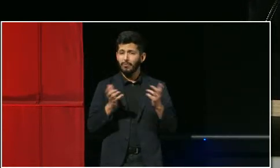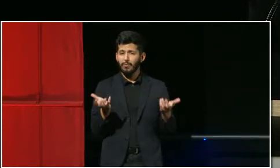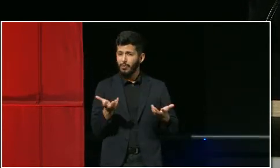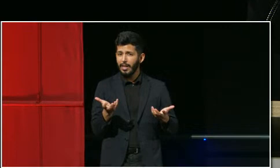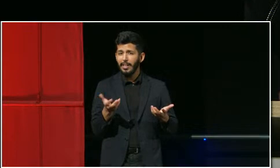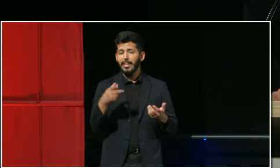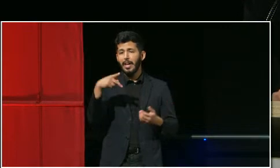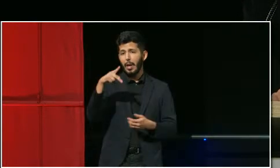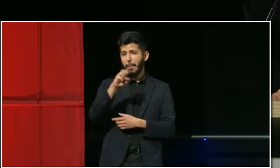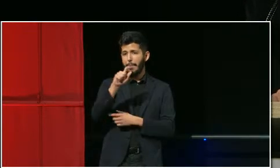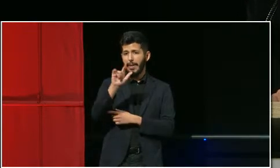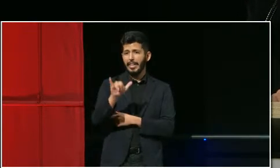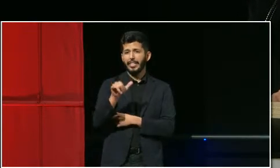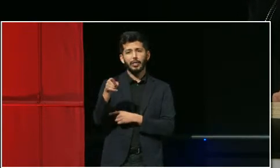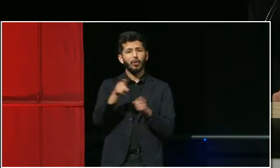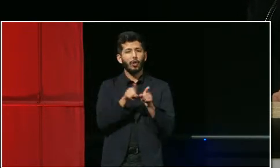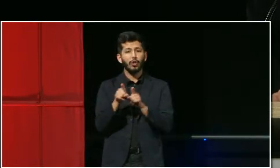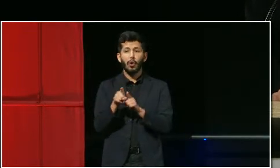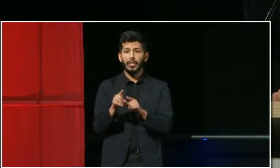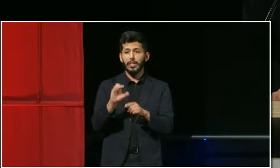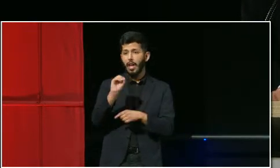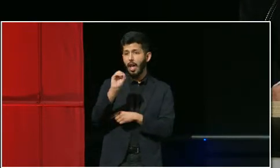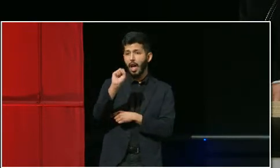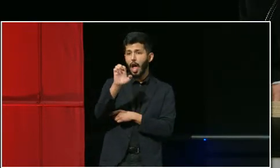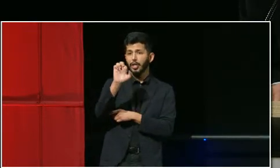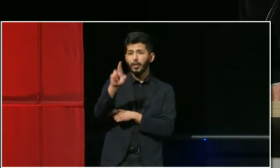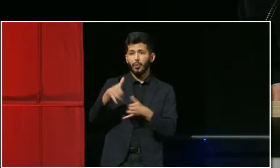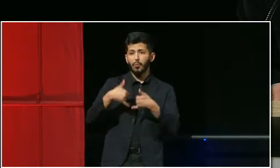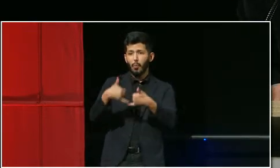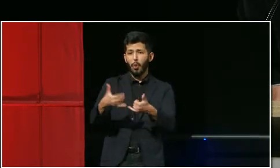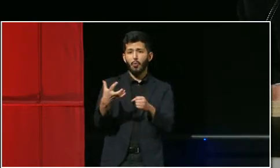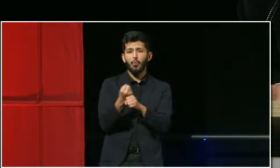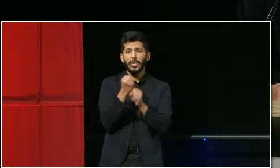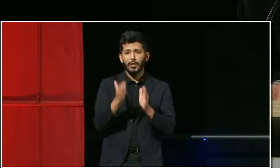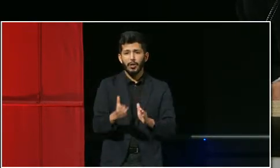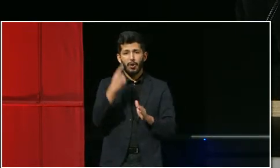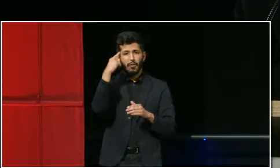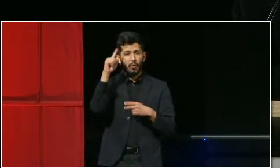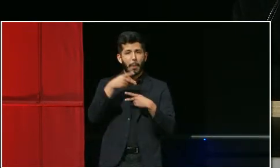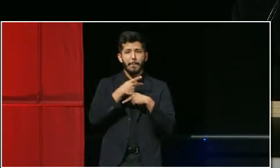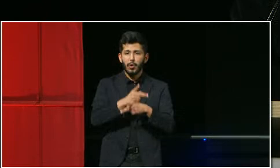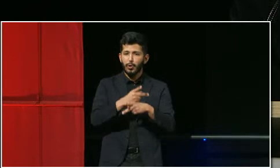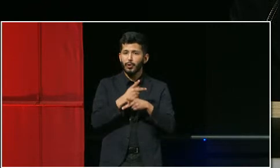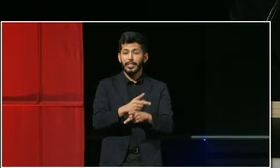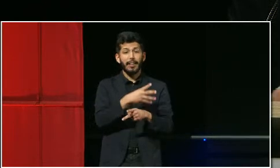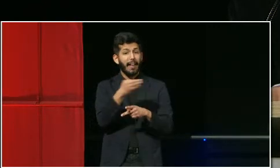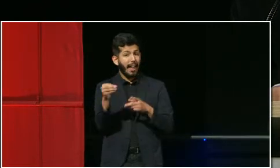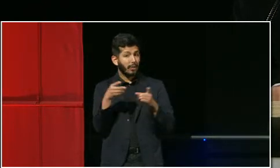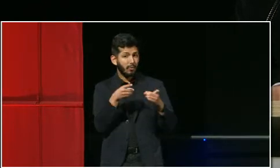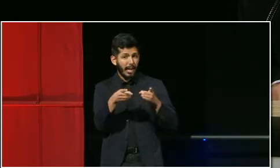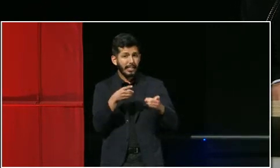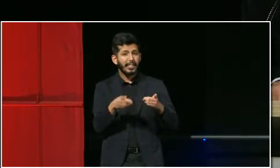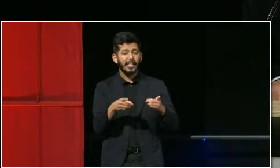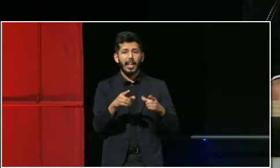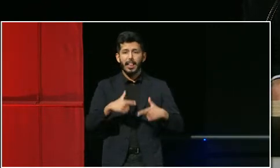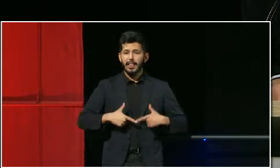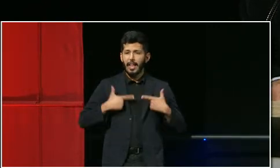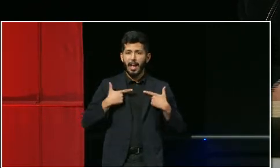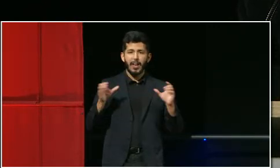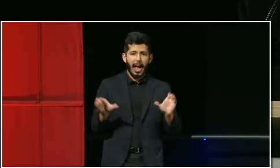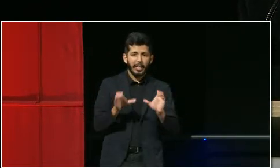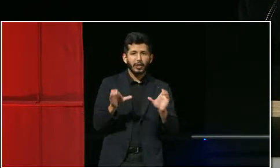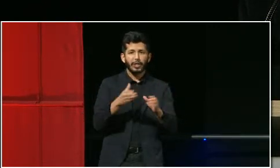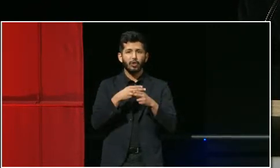is also an Oscar winner for producing and directing a live-action